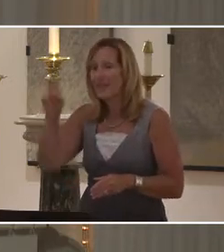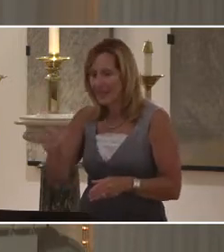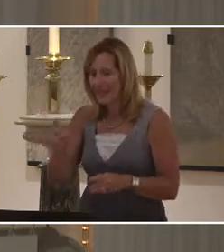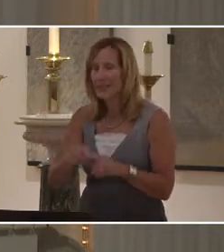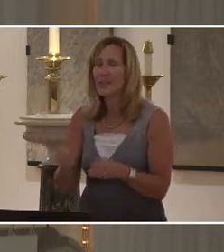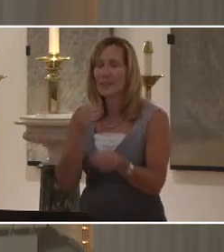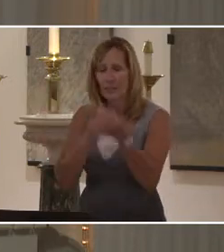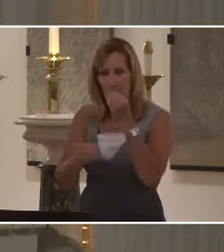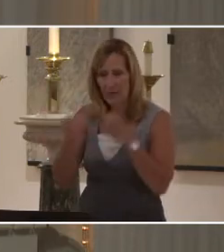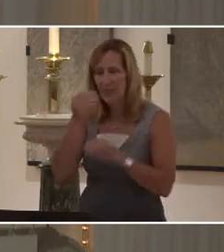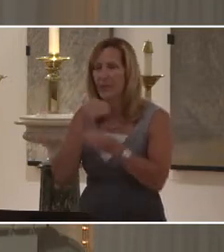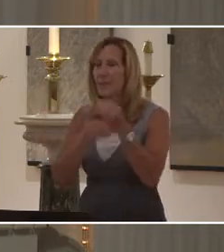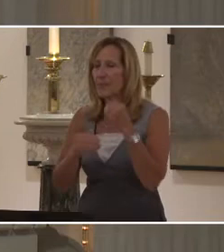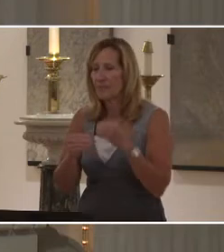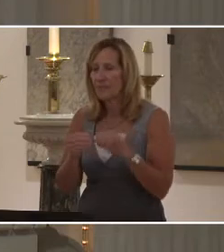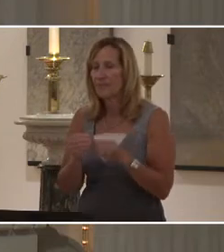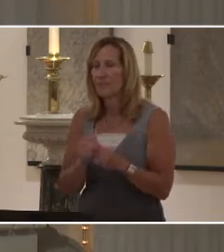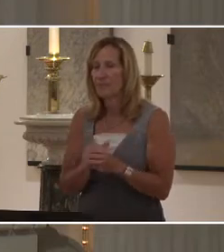to be fed.